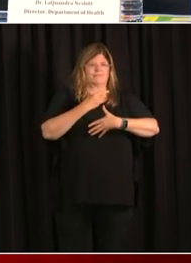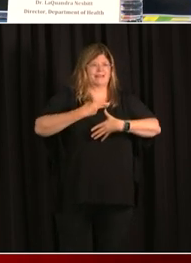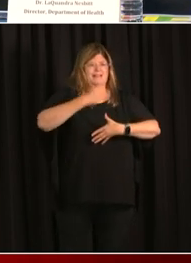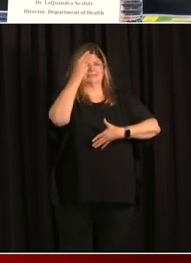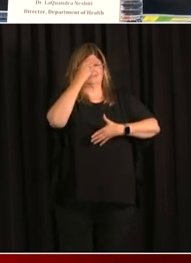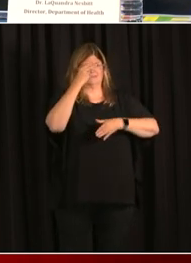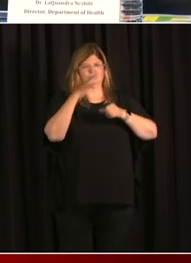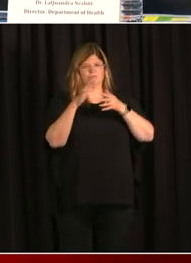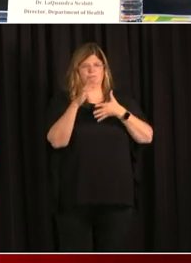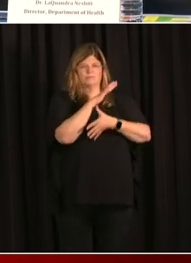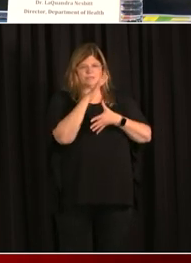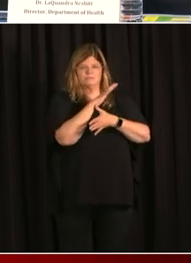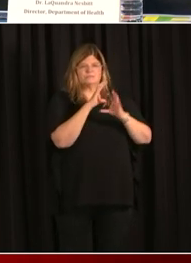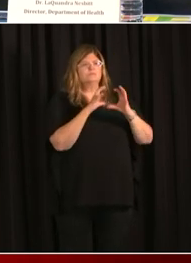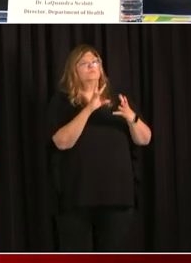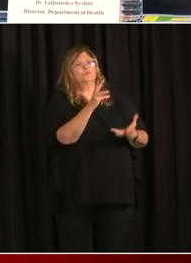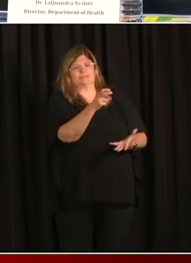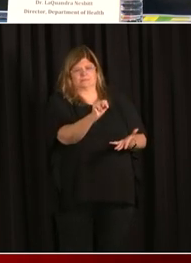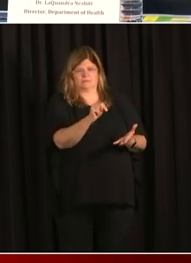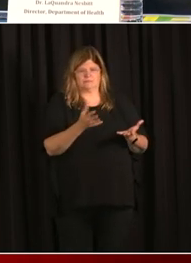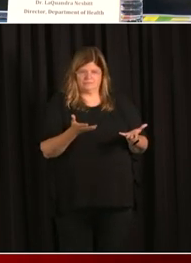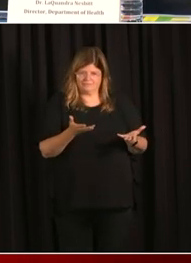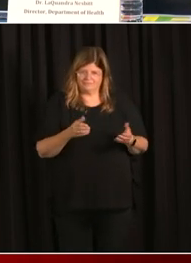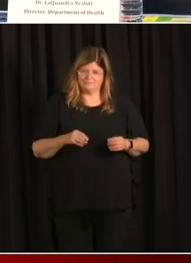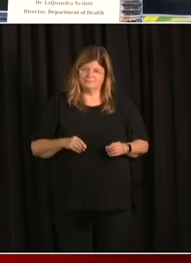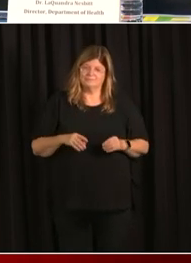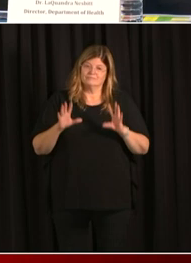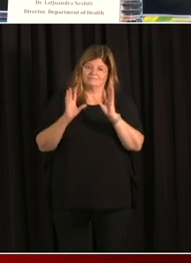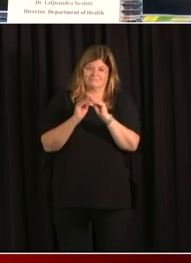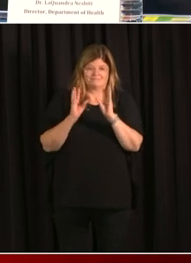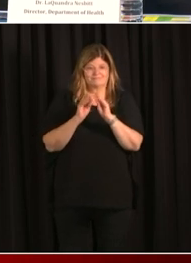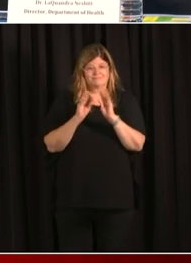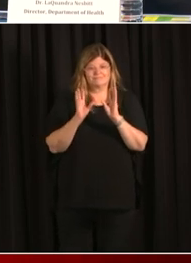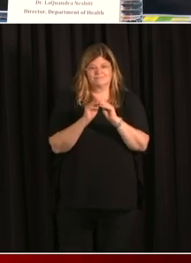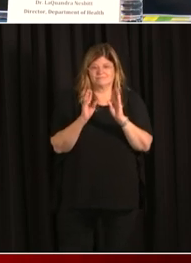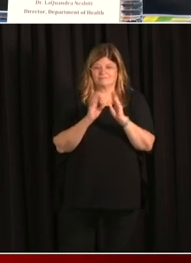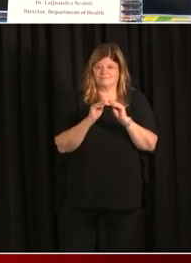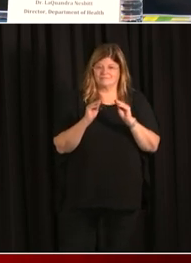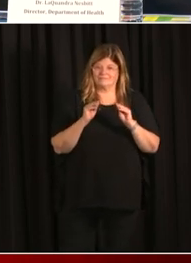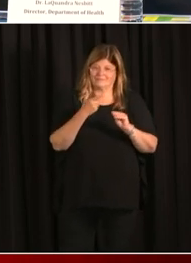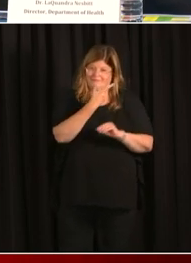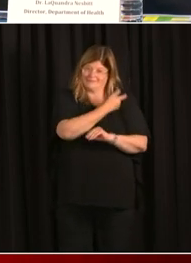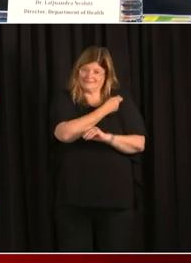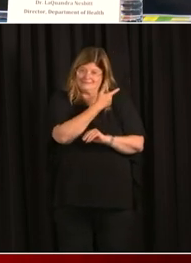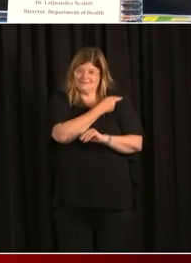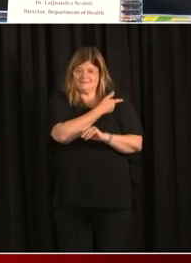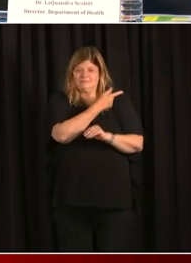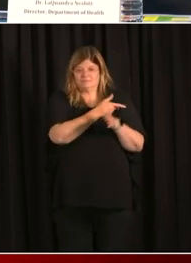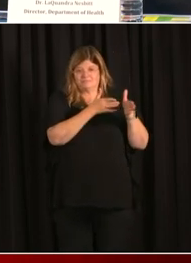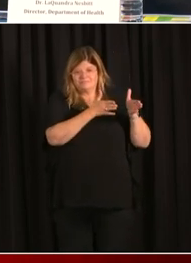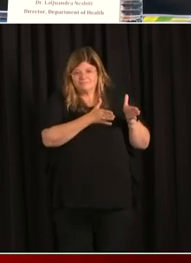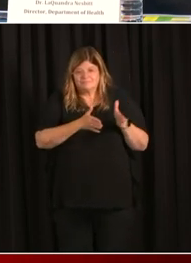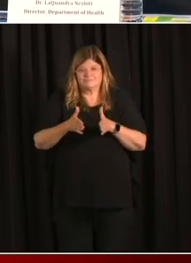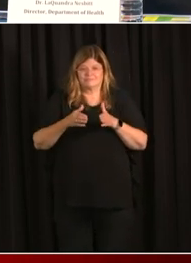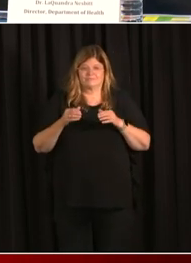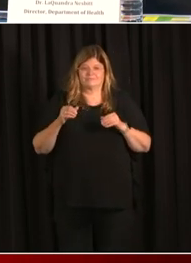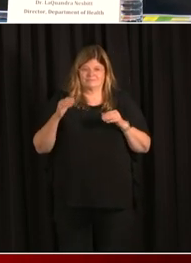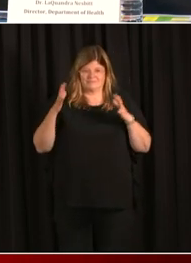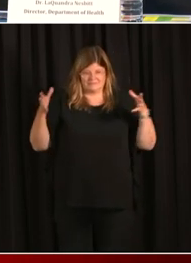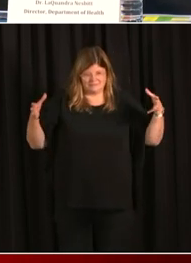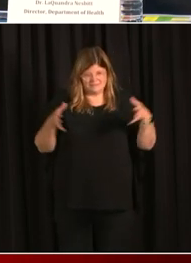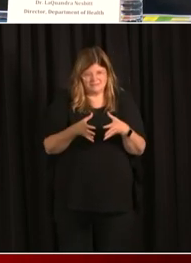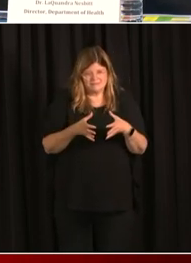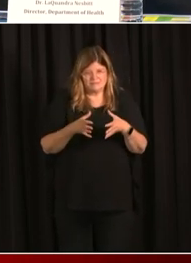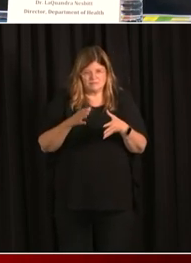D.C.? In the meetings and vaccine summits and planning summits that I've attended and heard